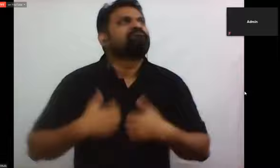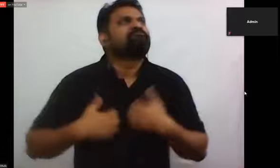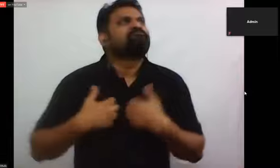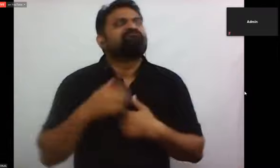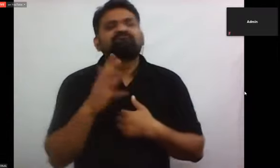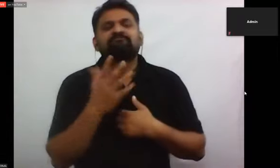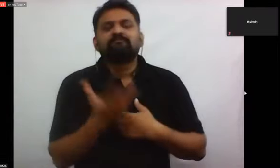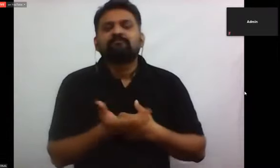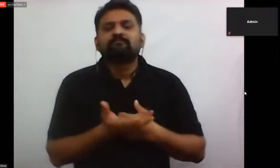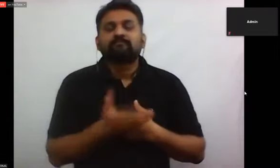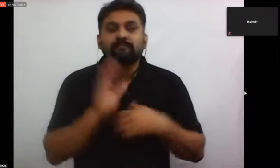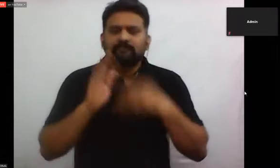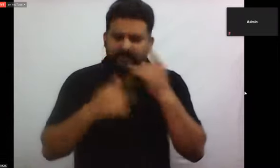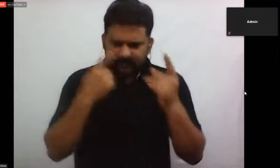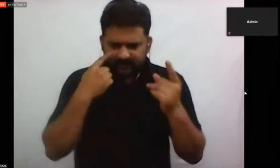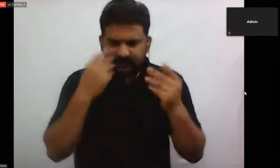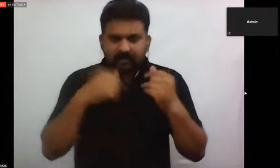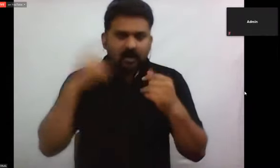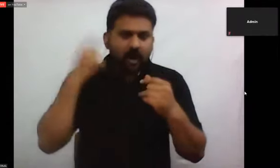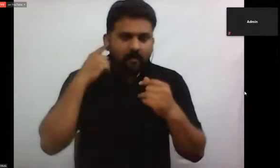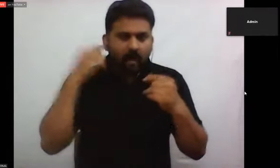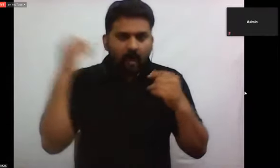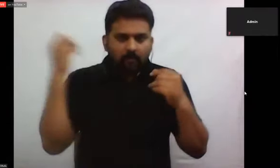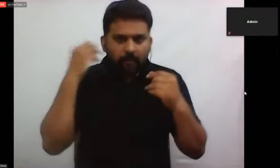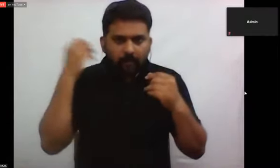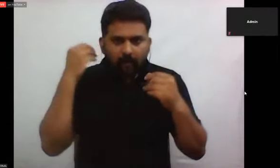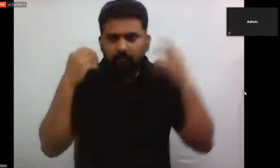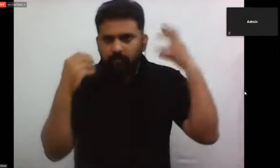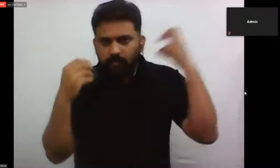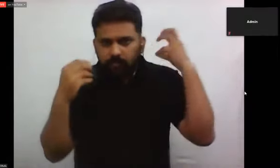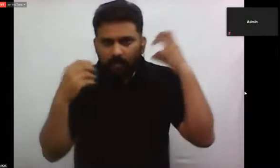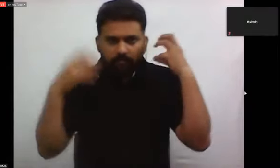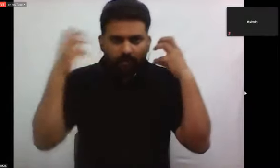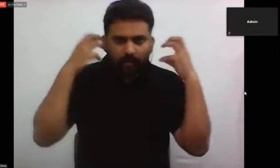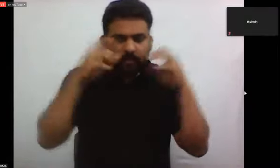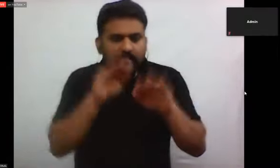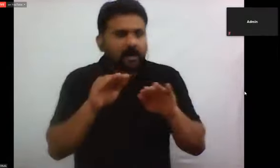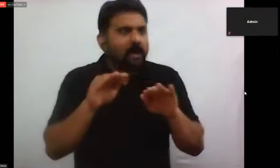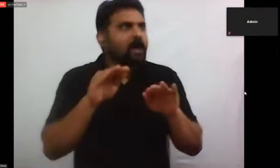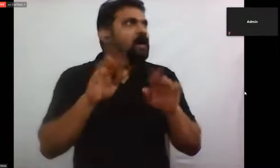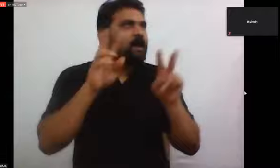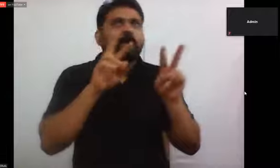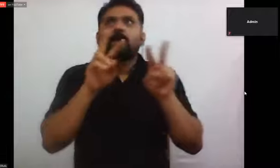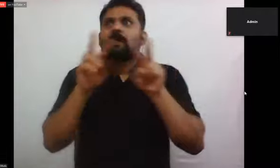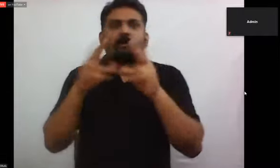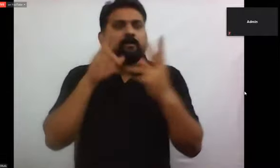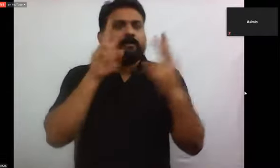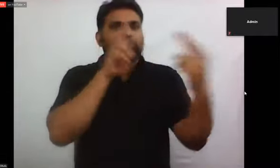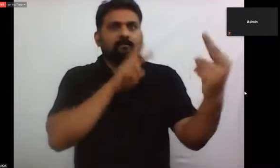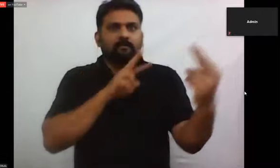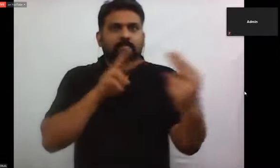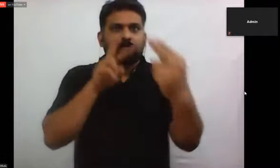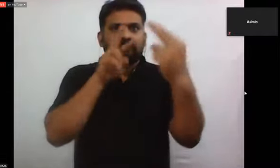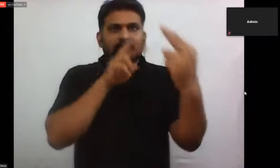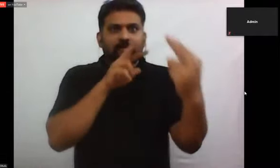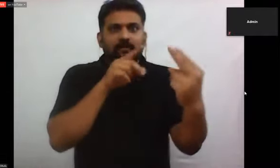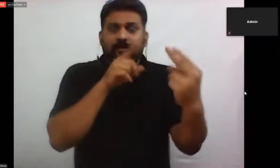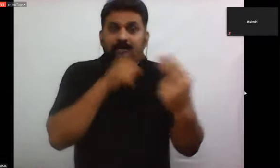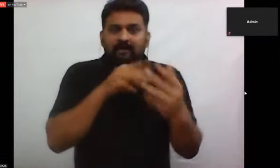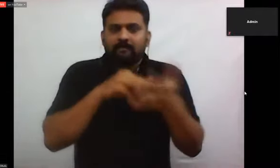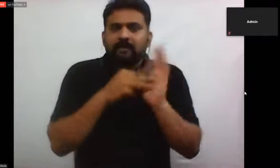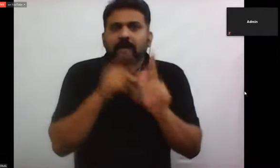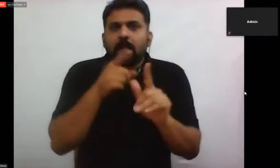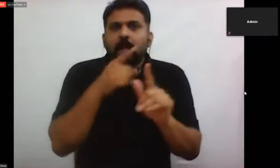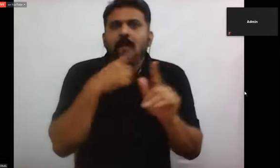then we started making sounds, auditory sounds diya, then the child started looking at the object. So that is what I meant by that